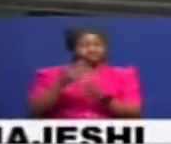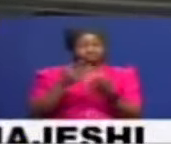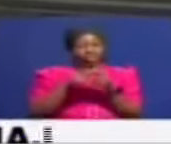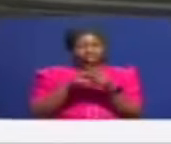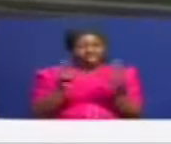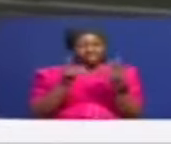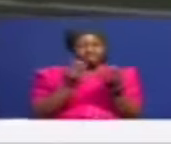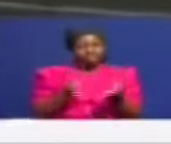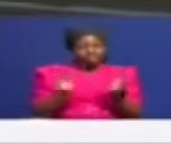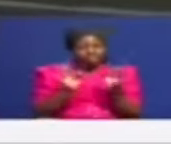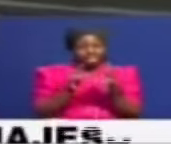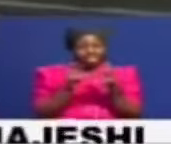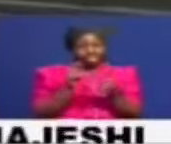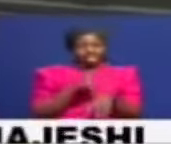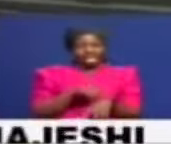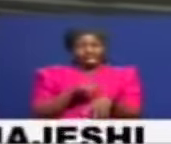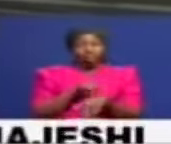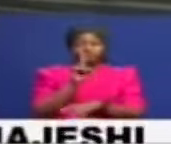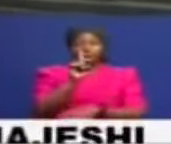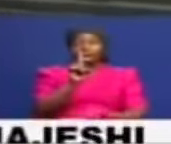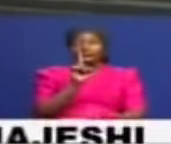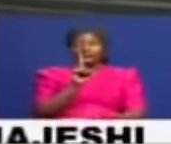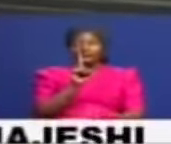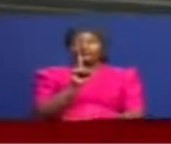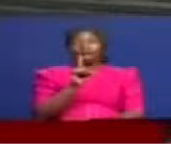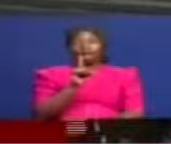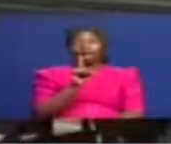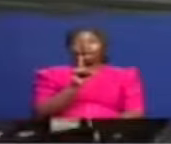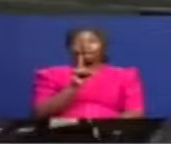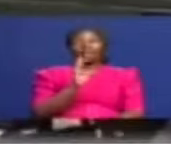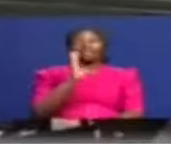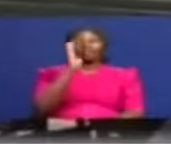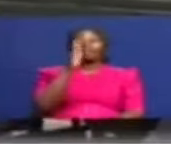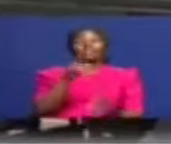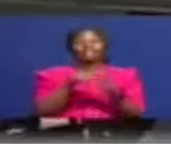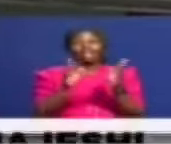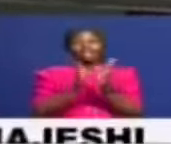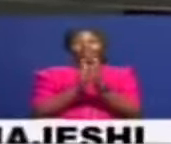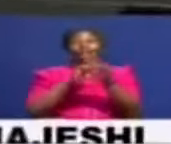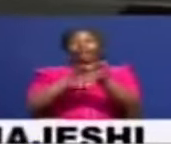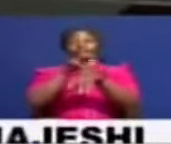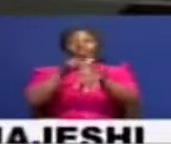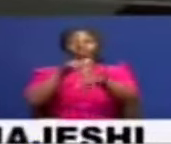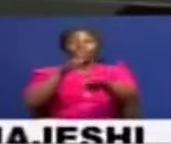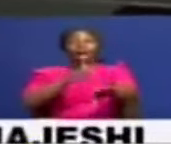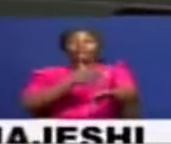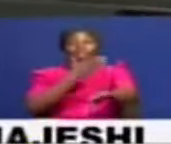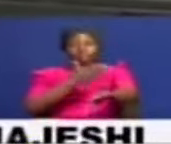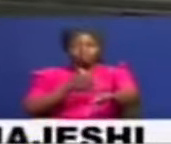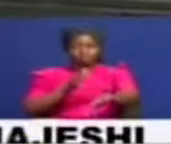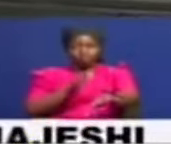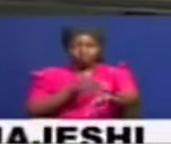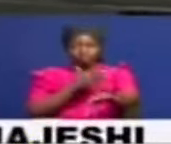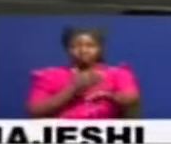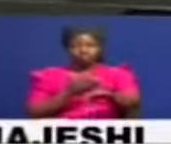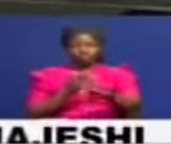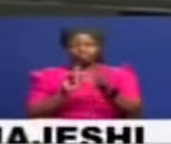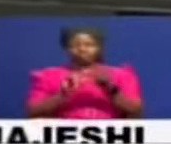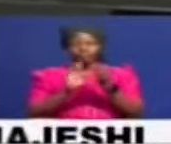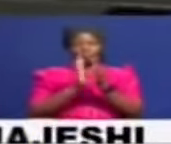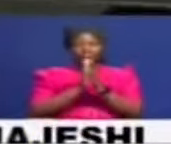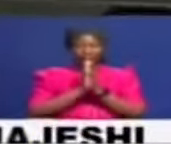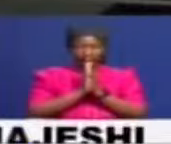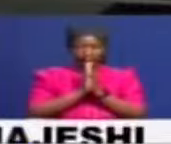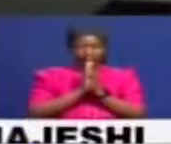own as they progress with that exercise. We are here today to bring you the very